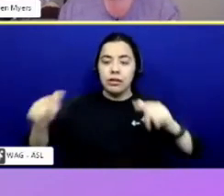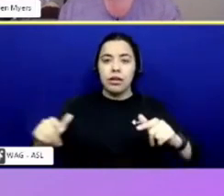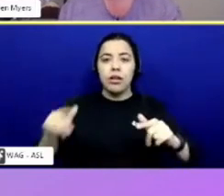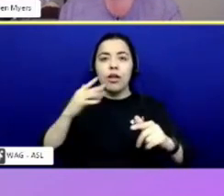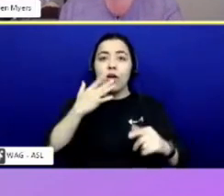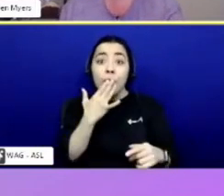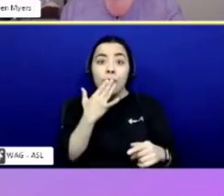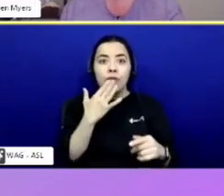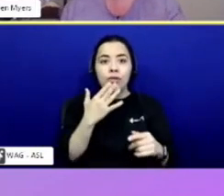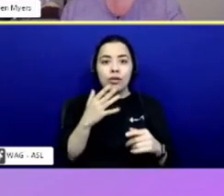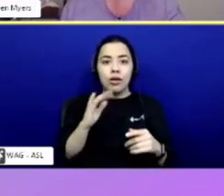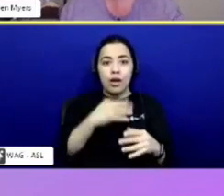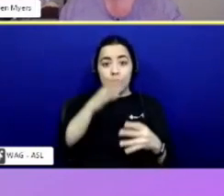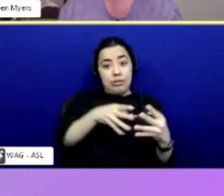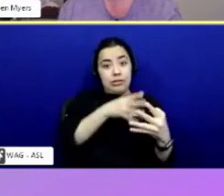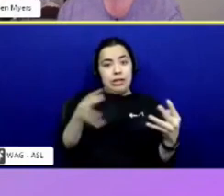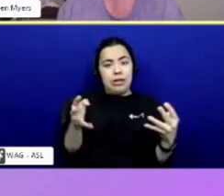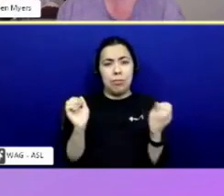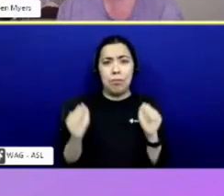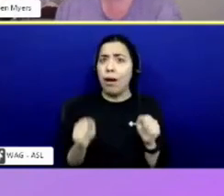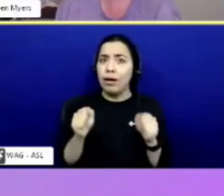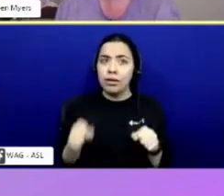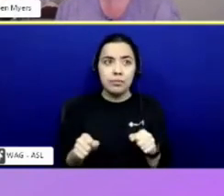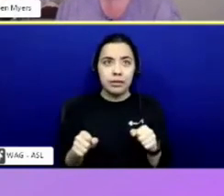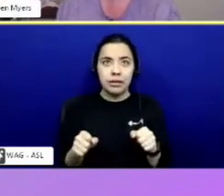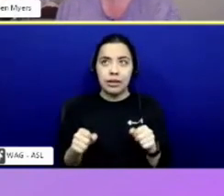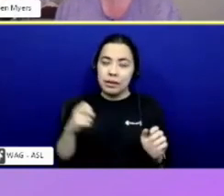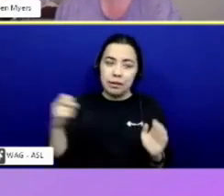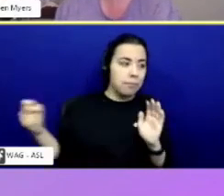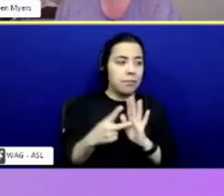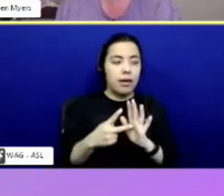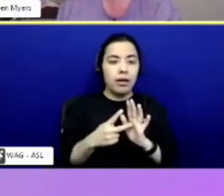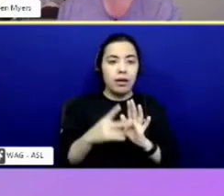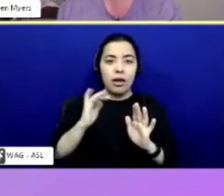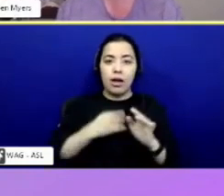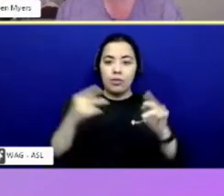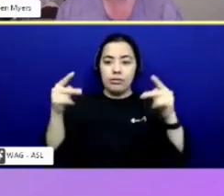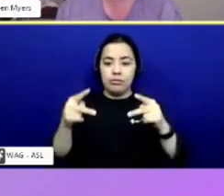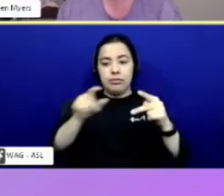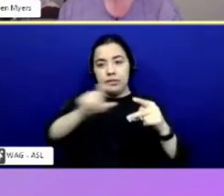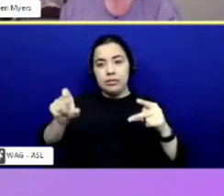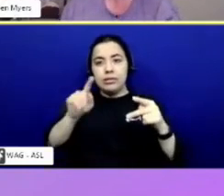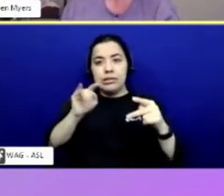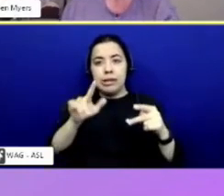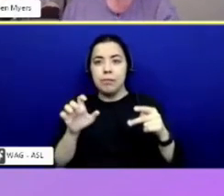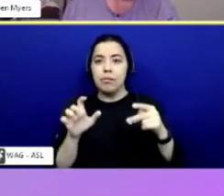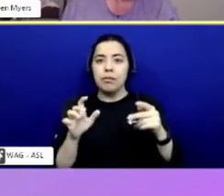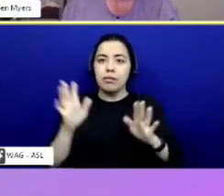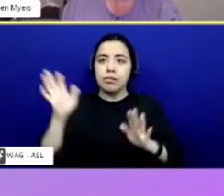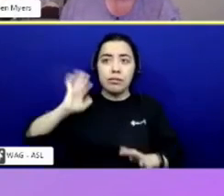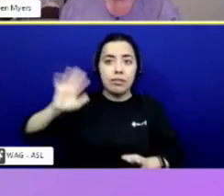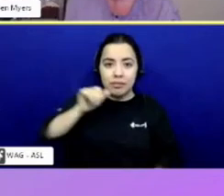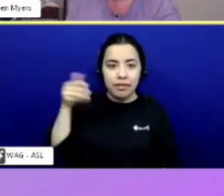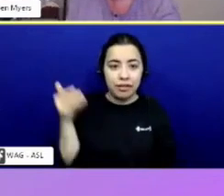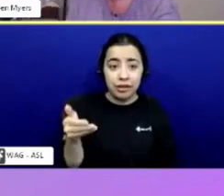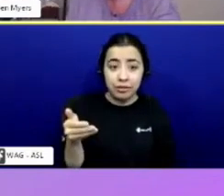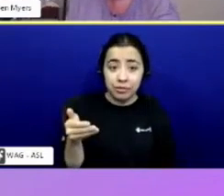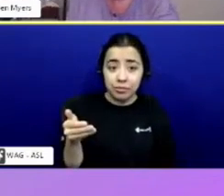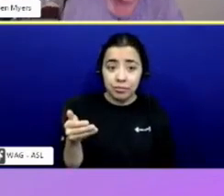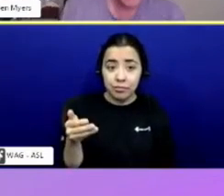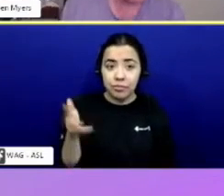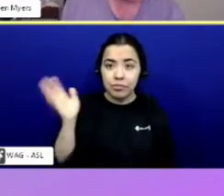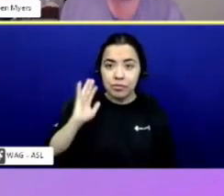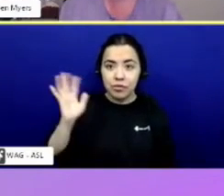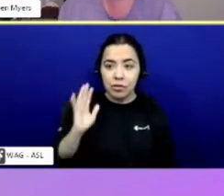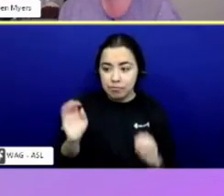our table could somehow restore table semantics that had been stripped away. I find this